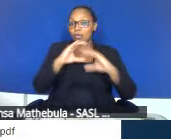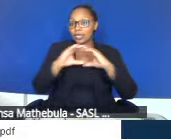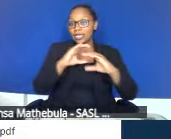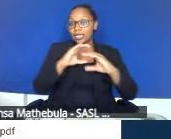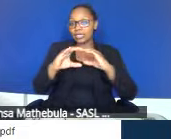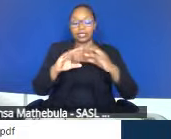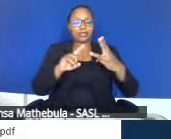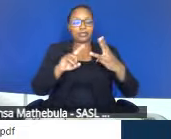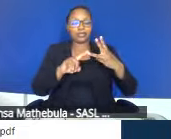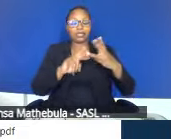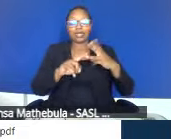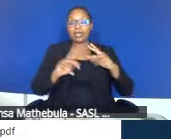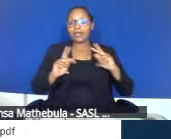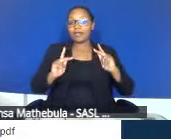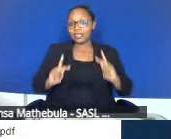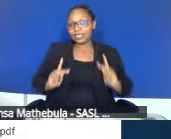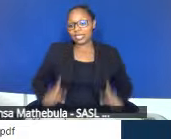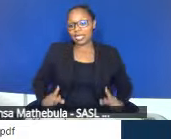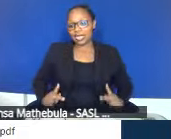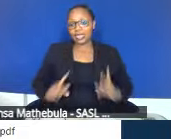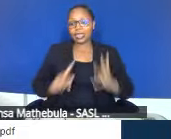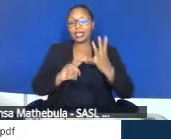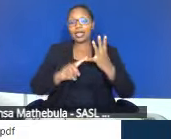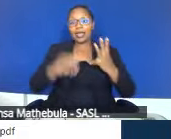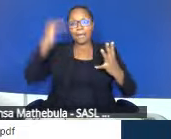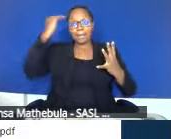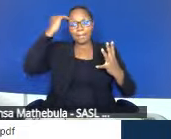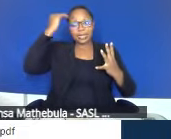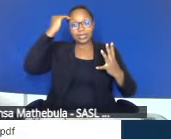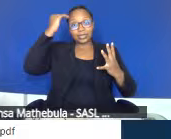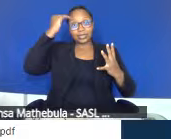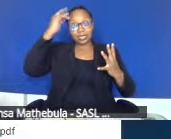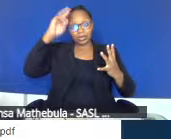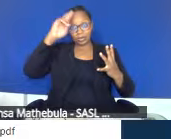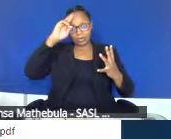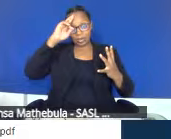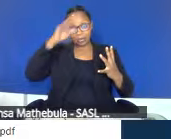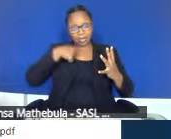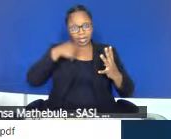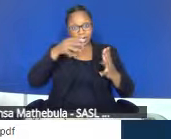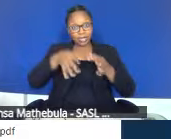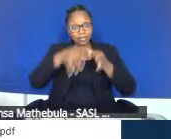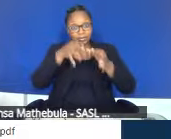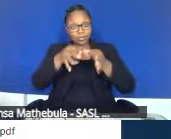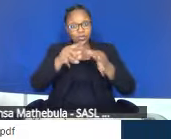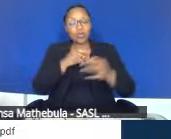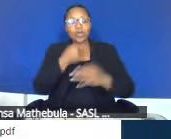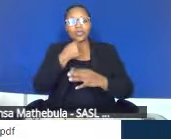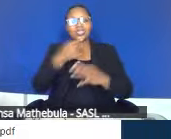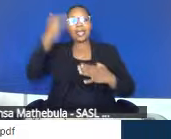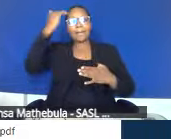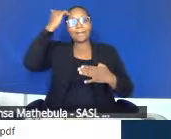physical, mental. Remember what I explained to you why we use the word mental.